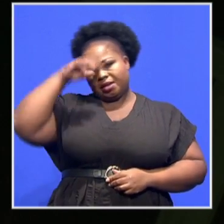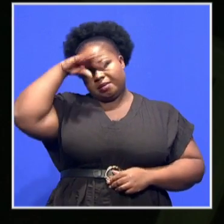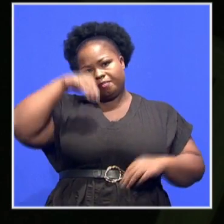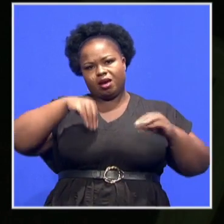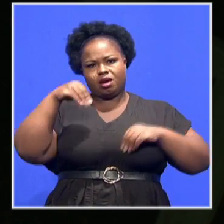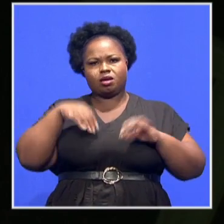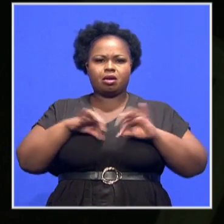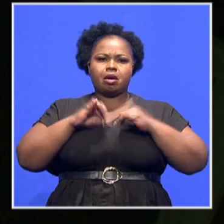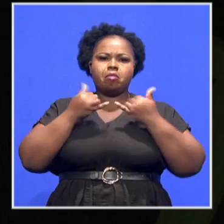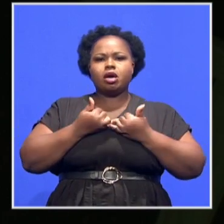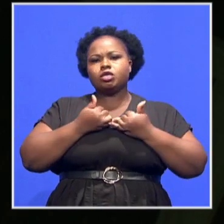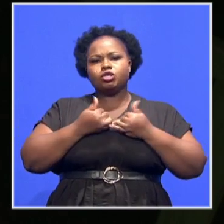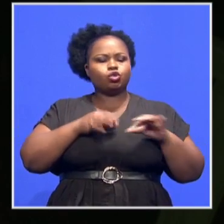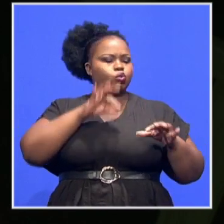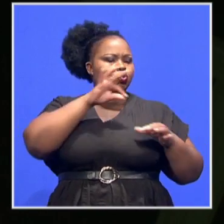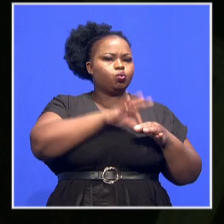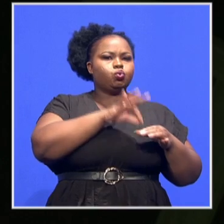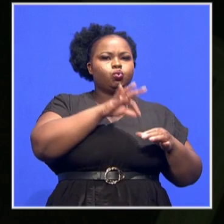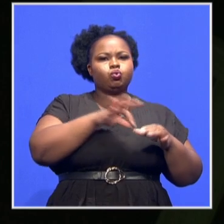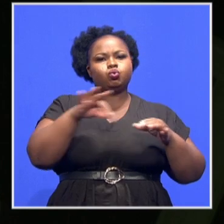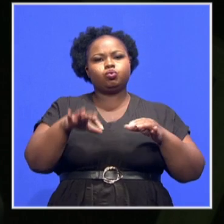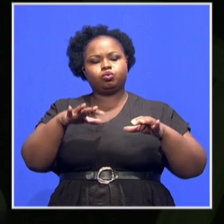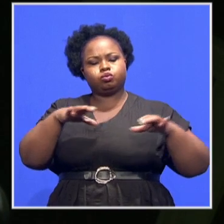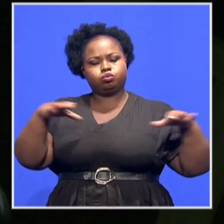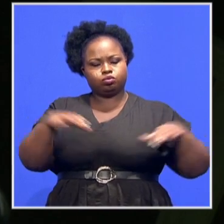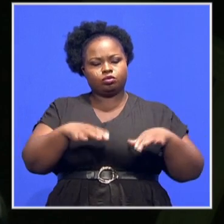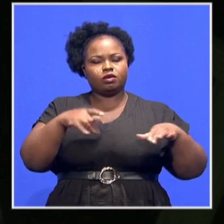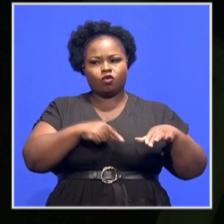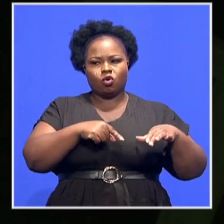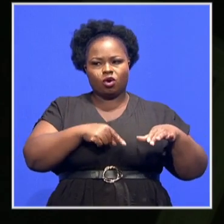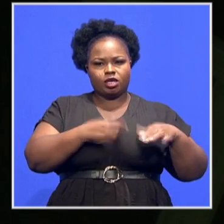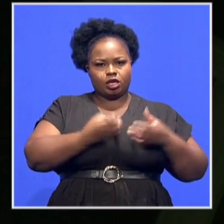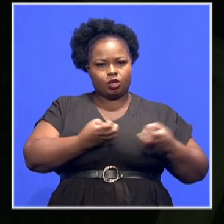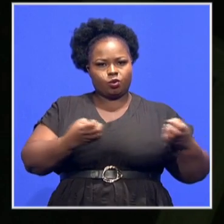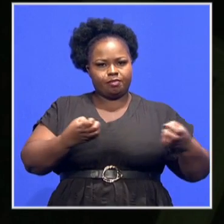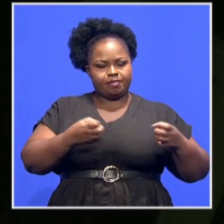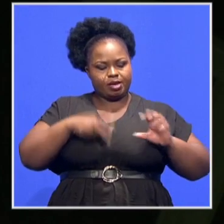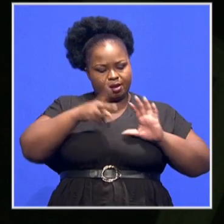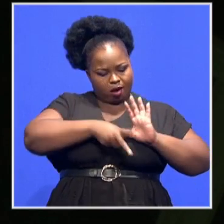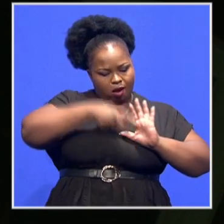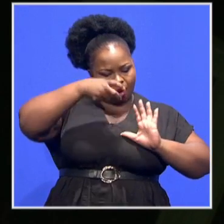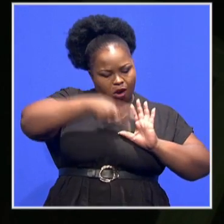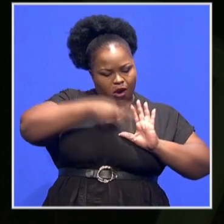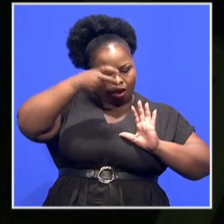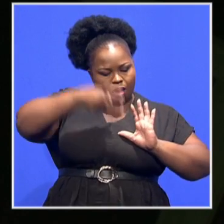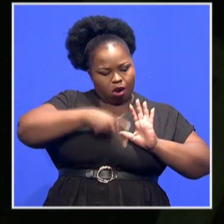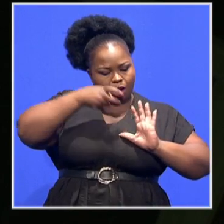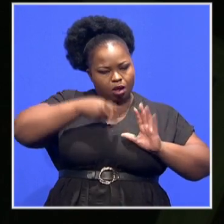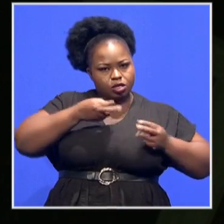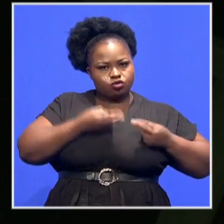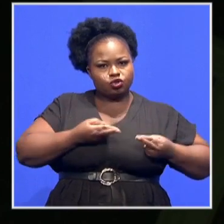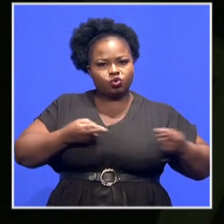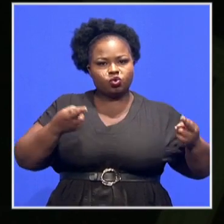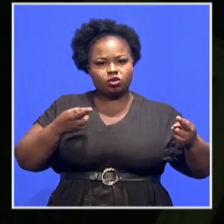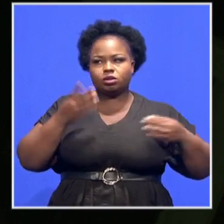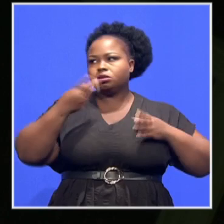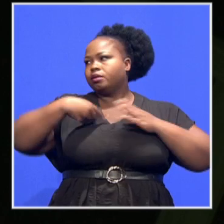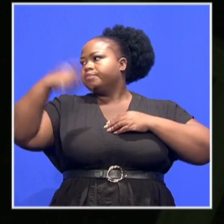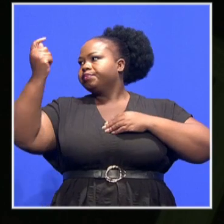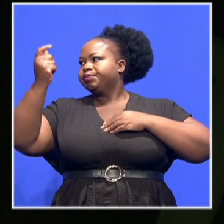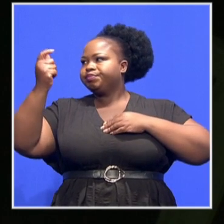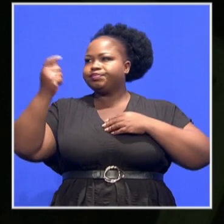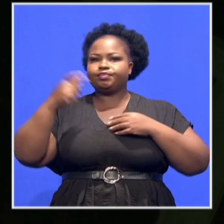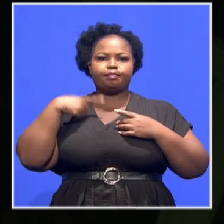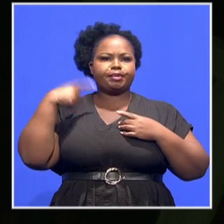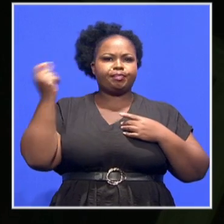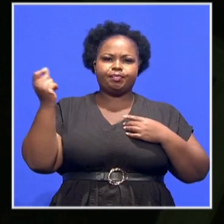and plant its equipment and eke out the resources and send them off and be